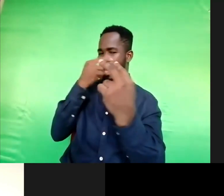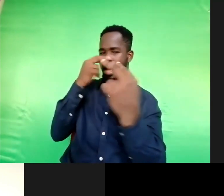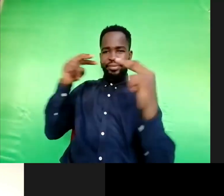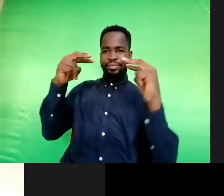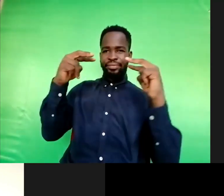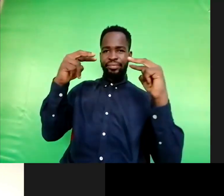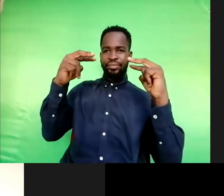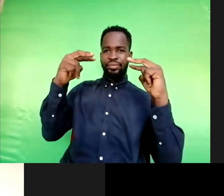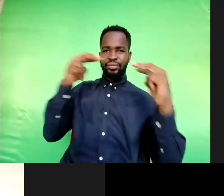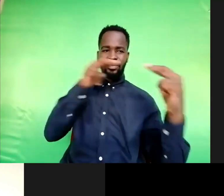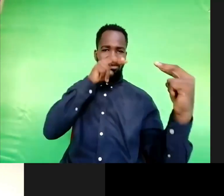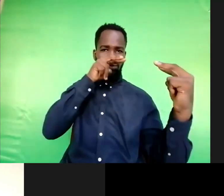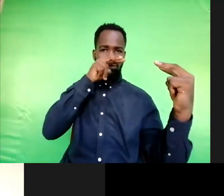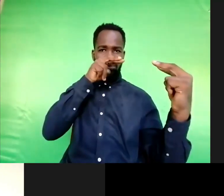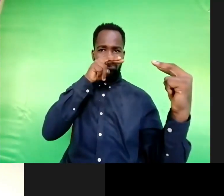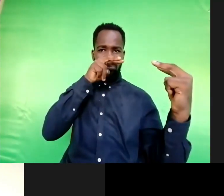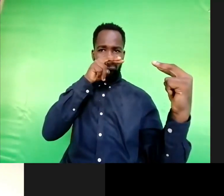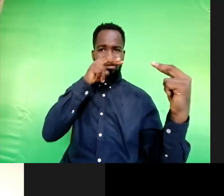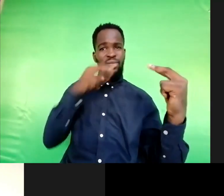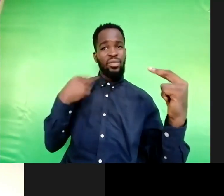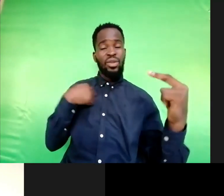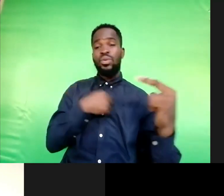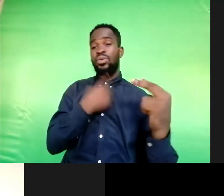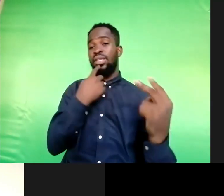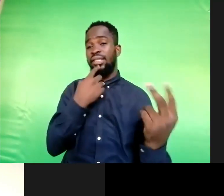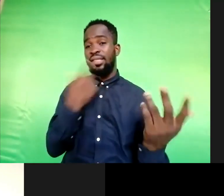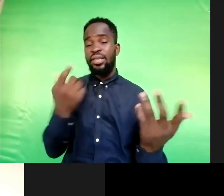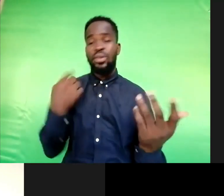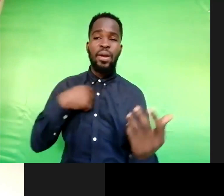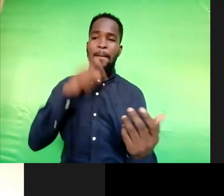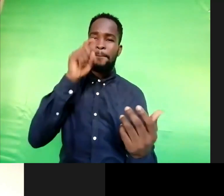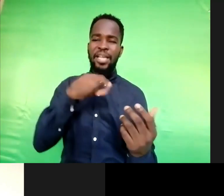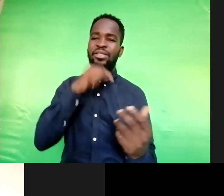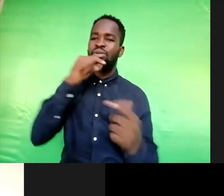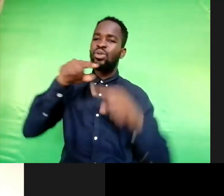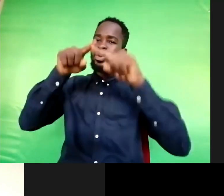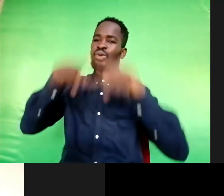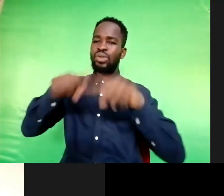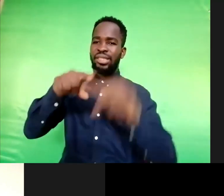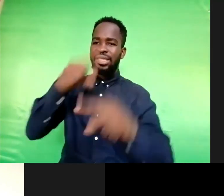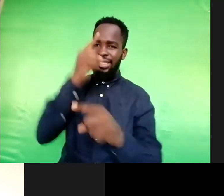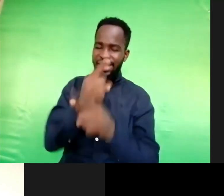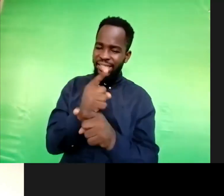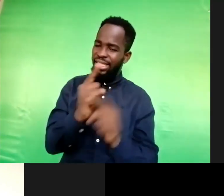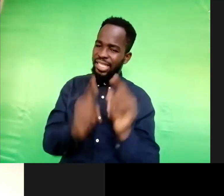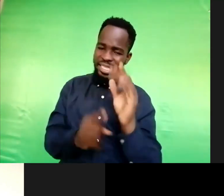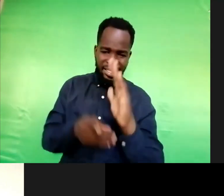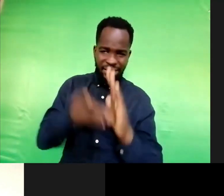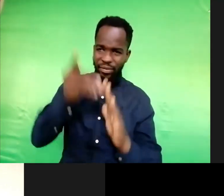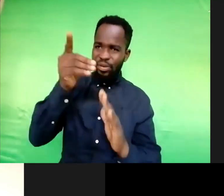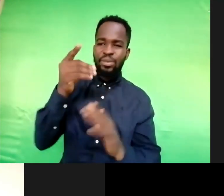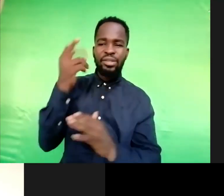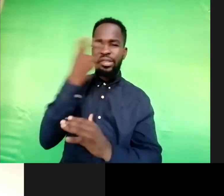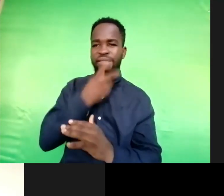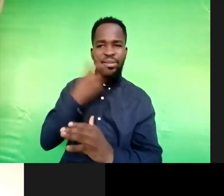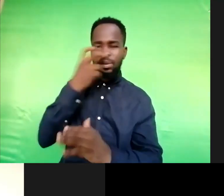but we say like we should not rely on just developing speech, because these individuals, they have